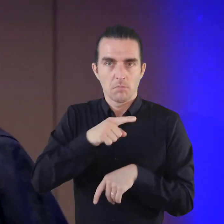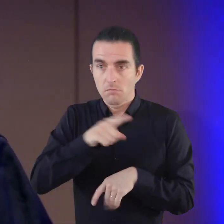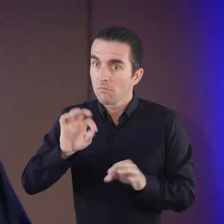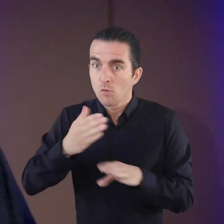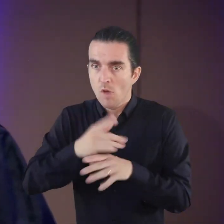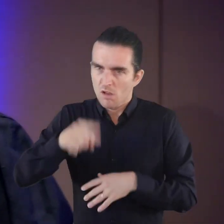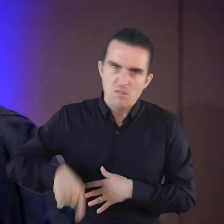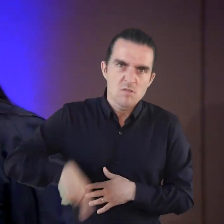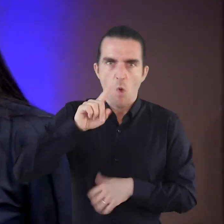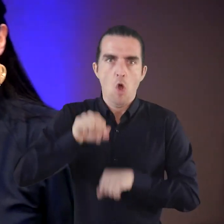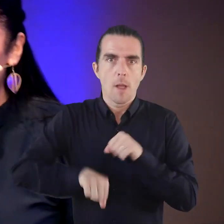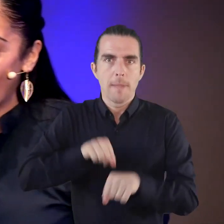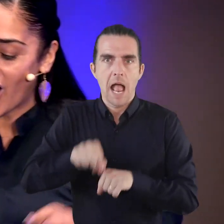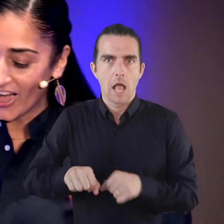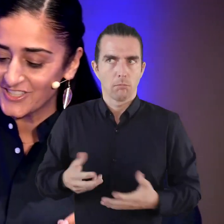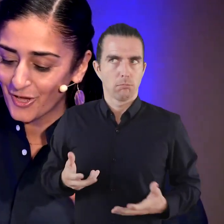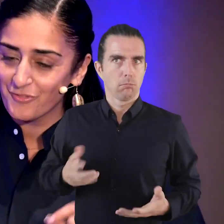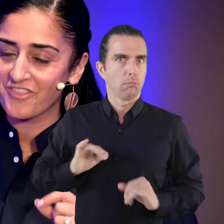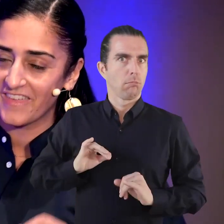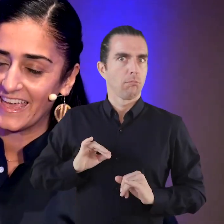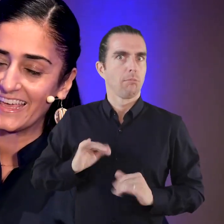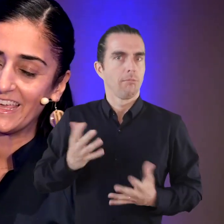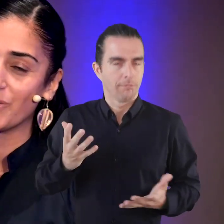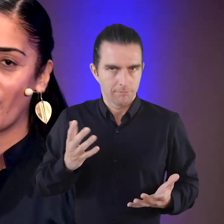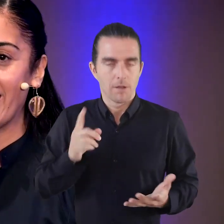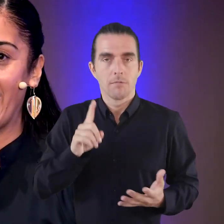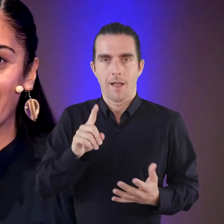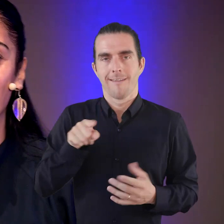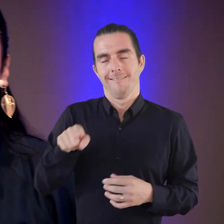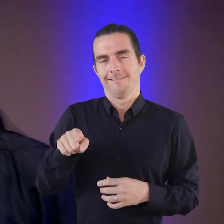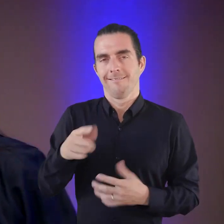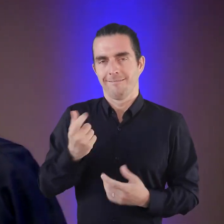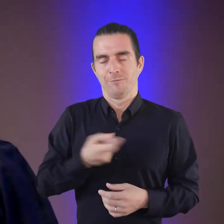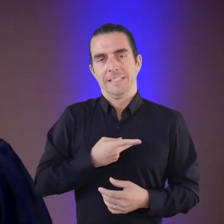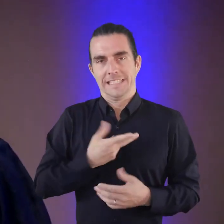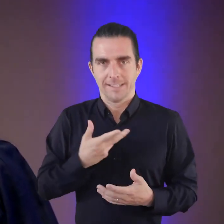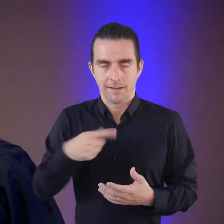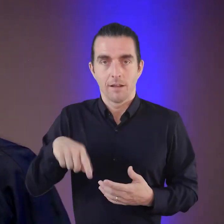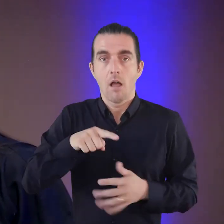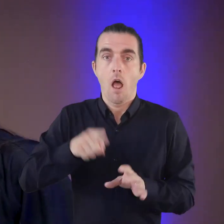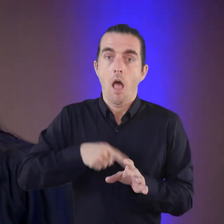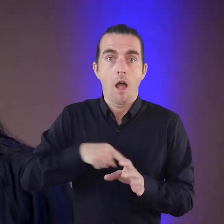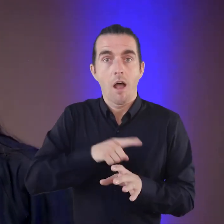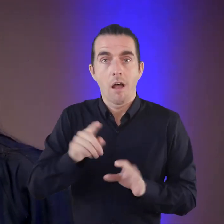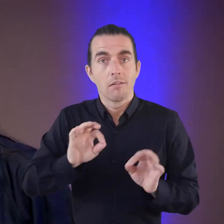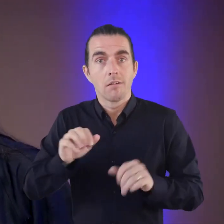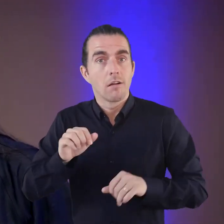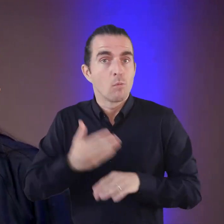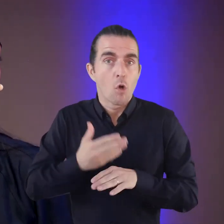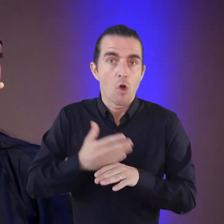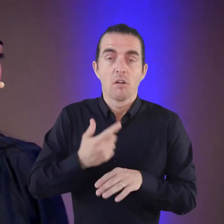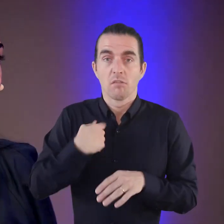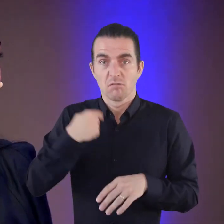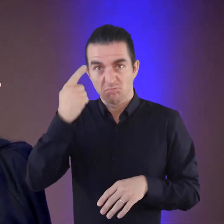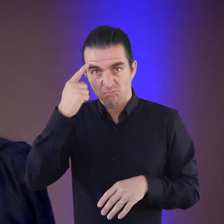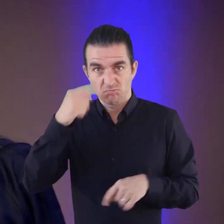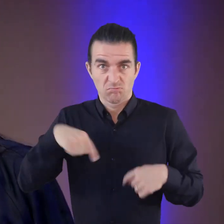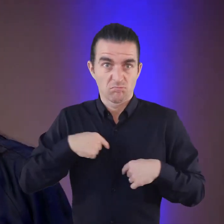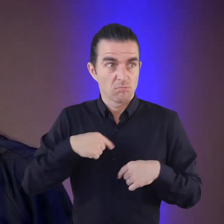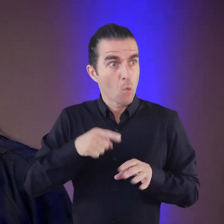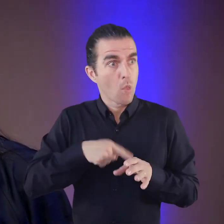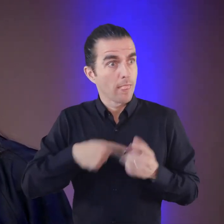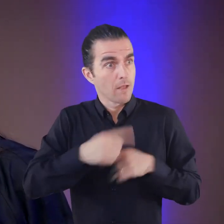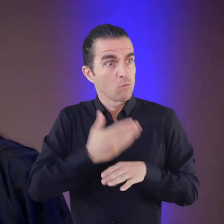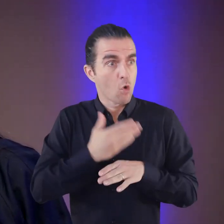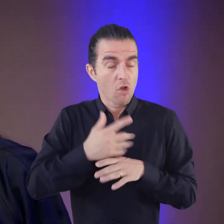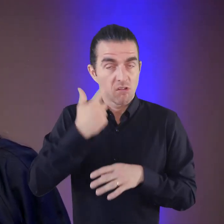to unemployed young people. I don't think he quite had my youth worker colleagues and me in mind, but on our bikes